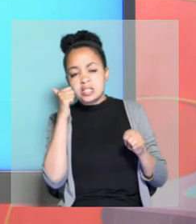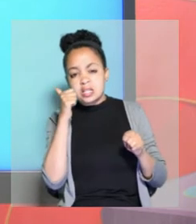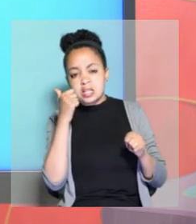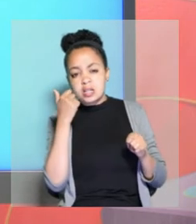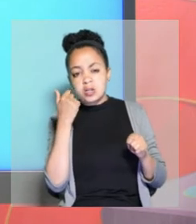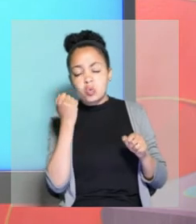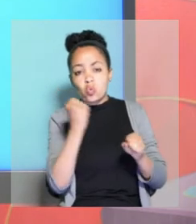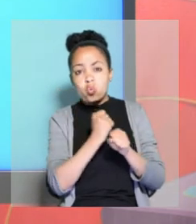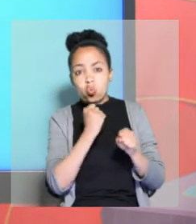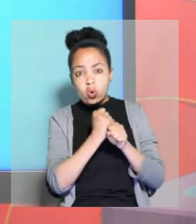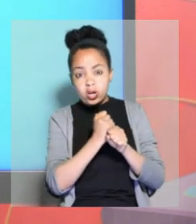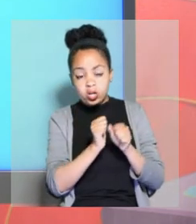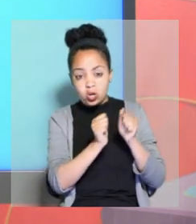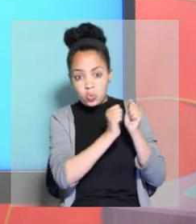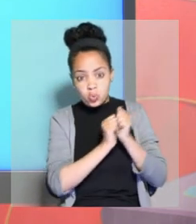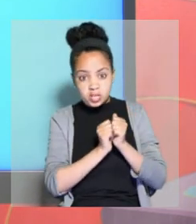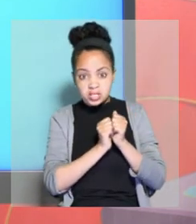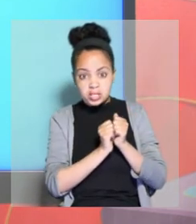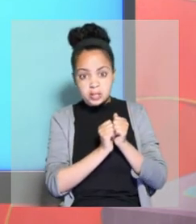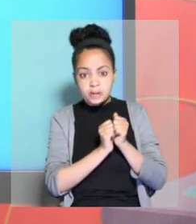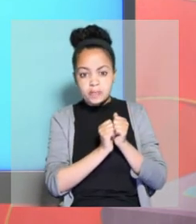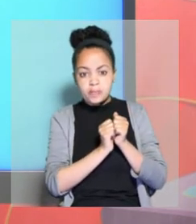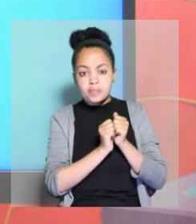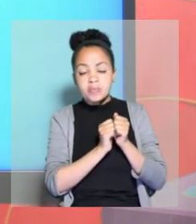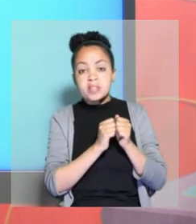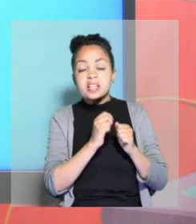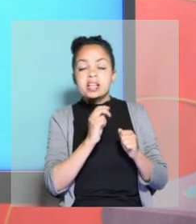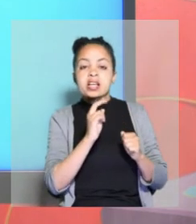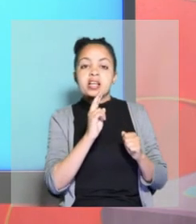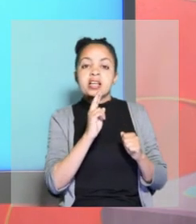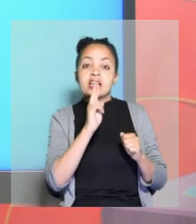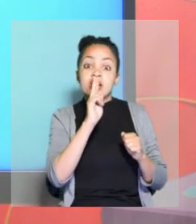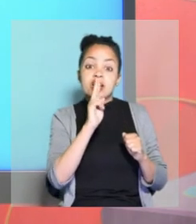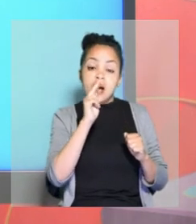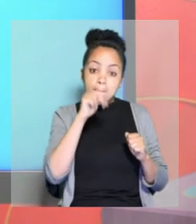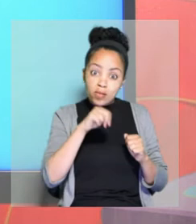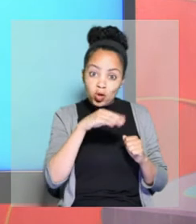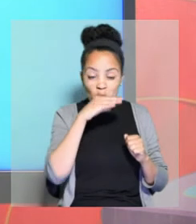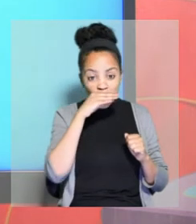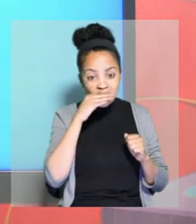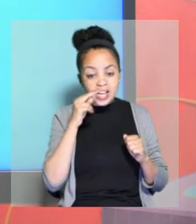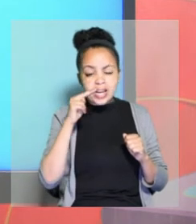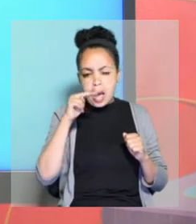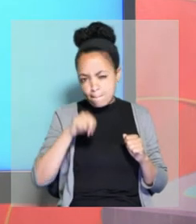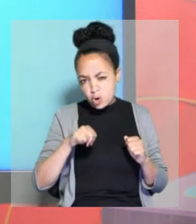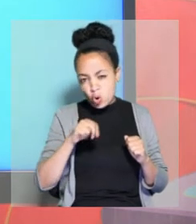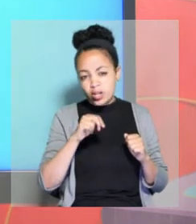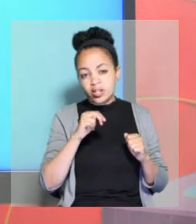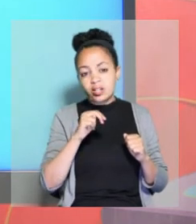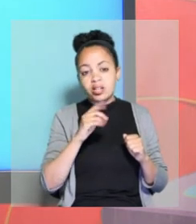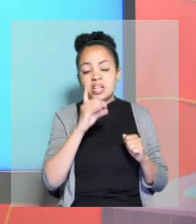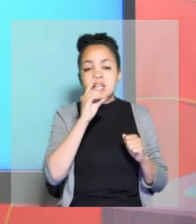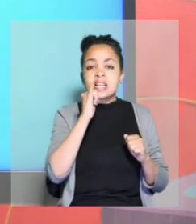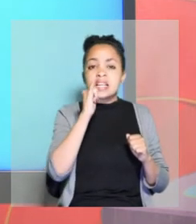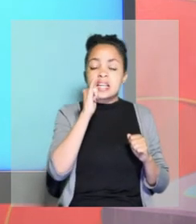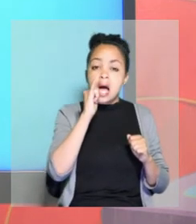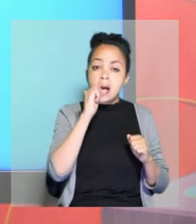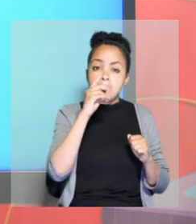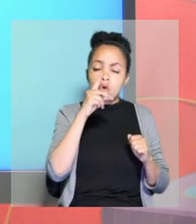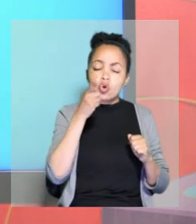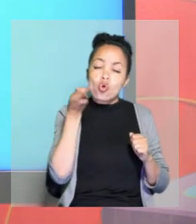can work with is diploid and haploid. When you say diploid or